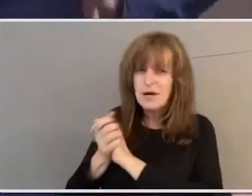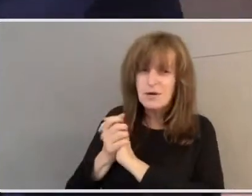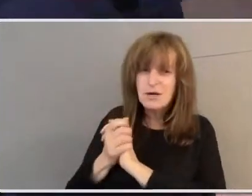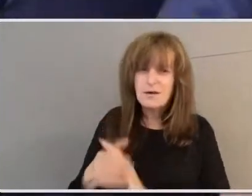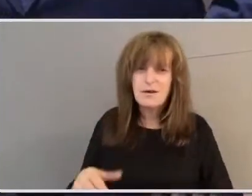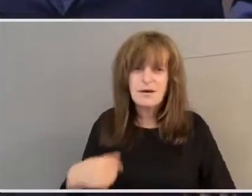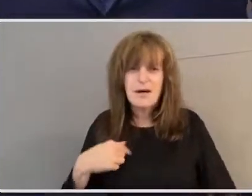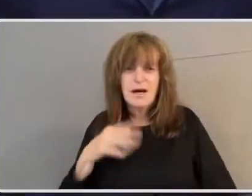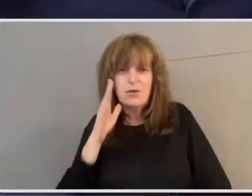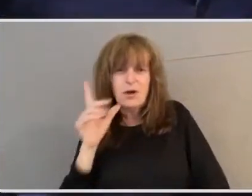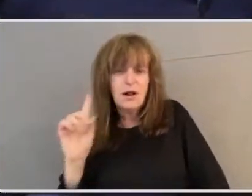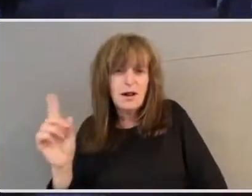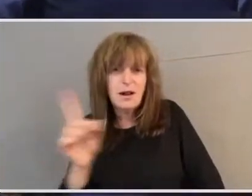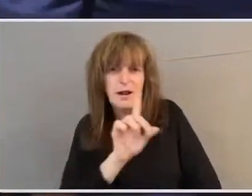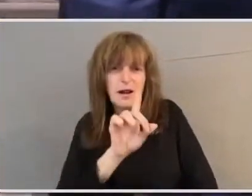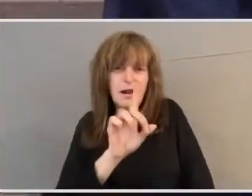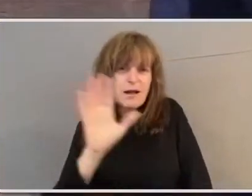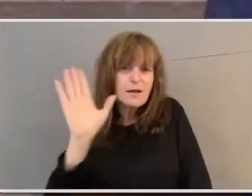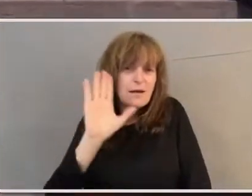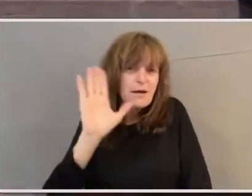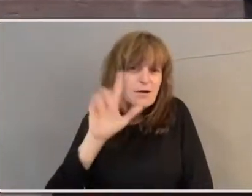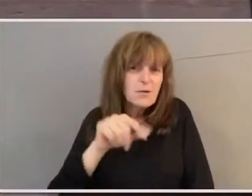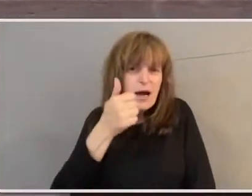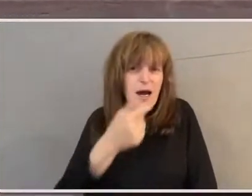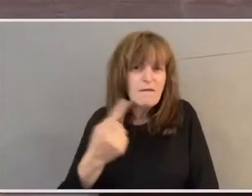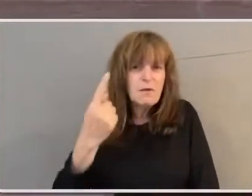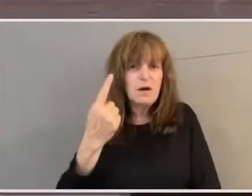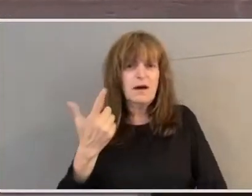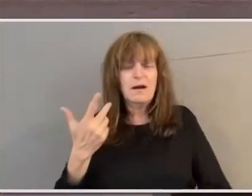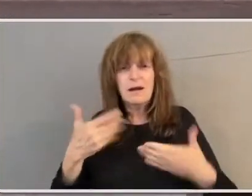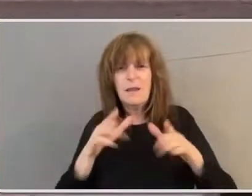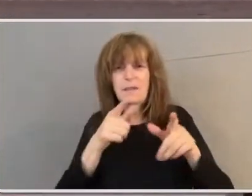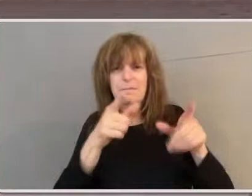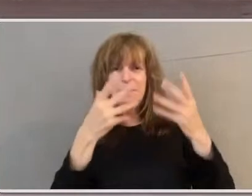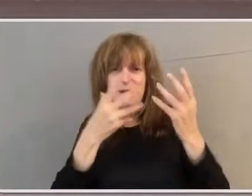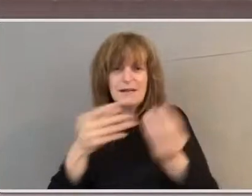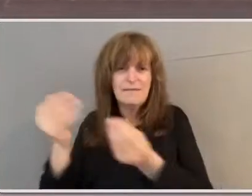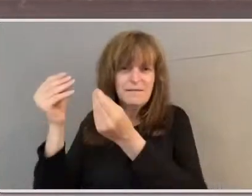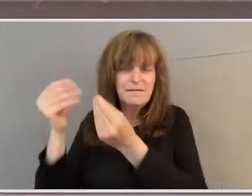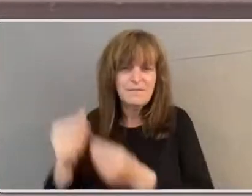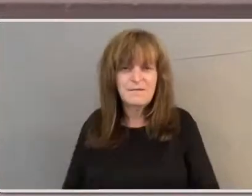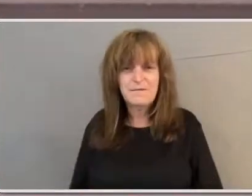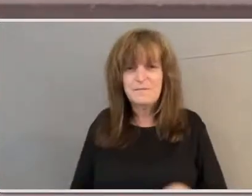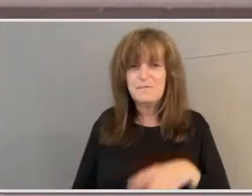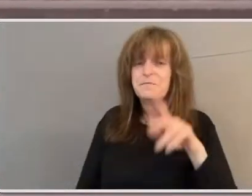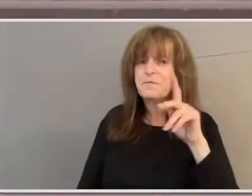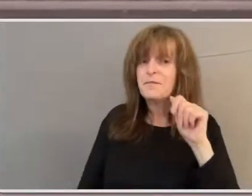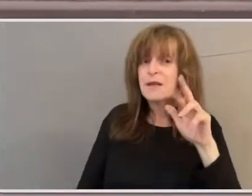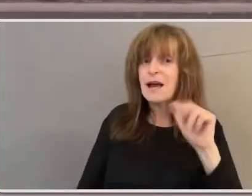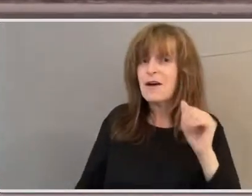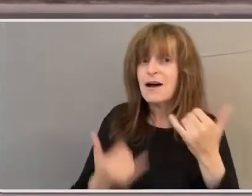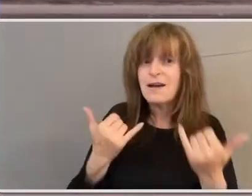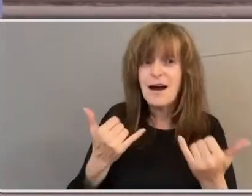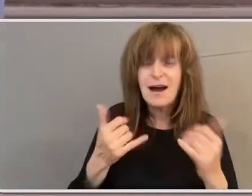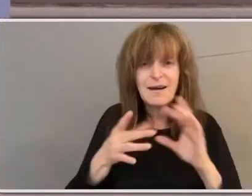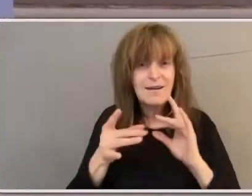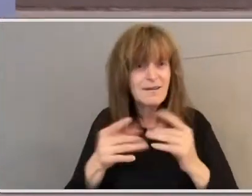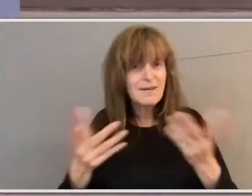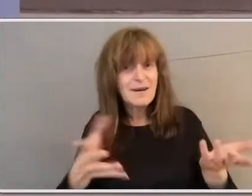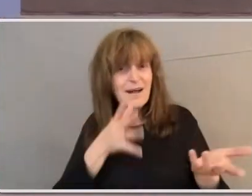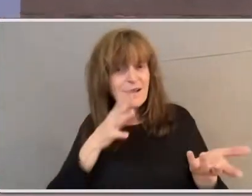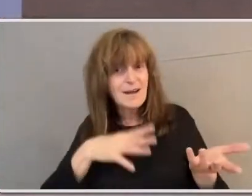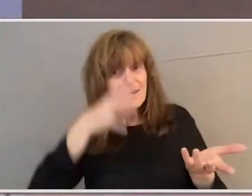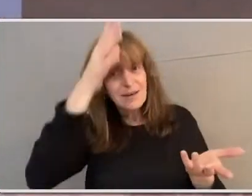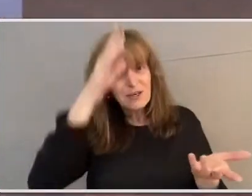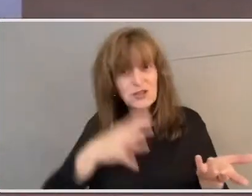and get everyone on their way to the weekend. Thank you. Okay, ladies and gentlemen, please rise if you're not already for the playing of O